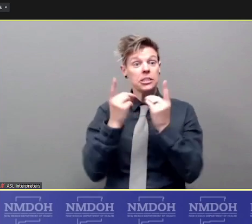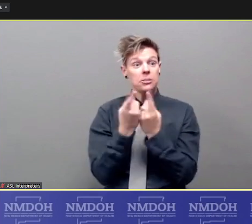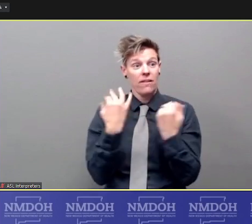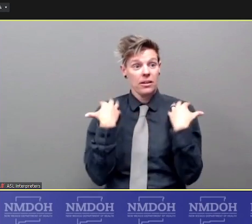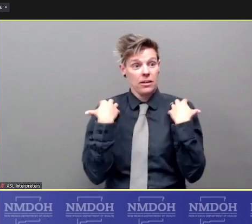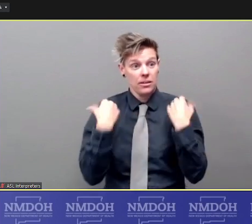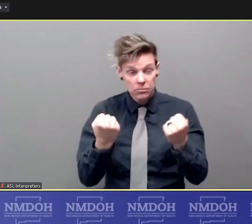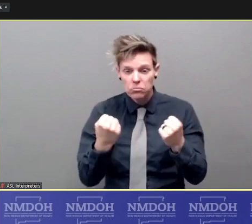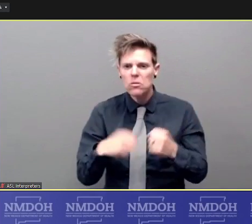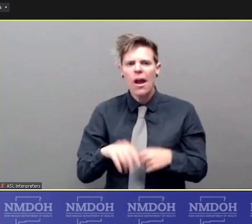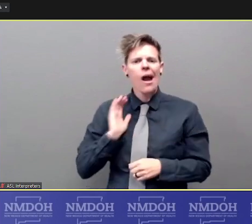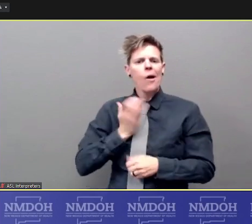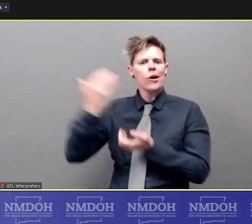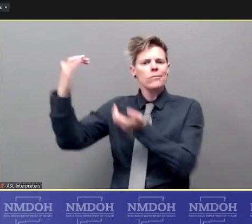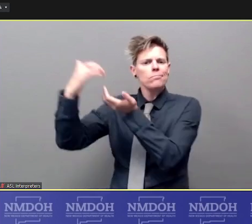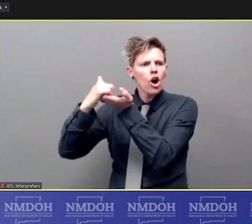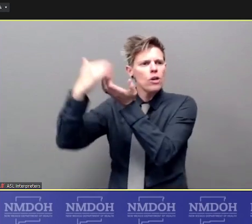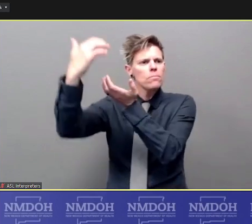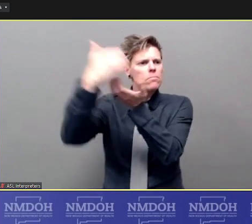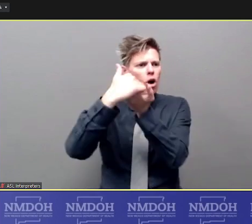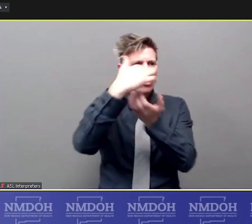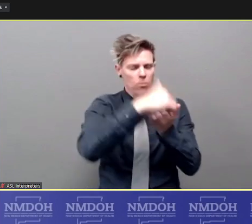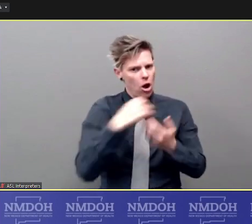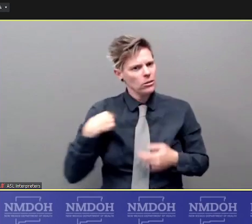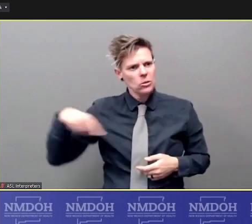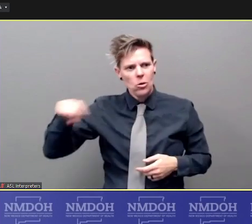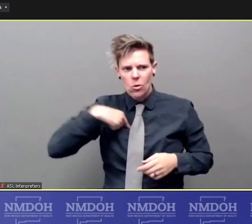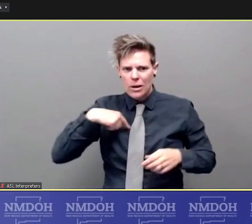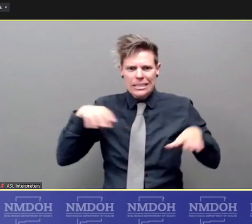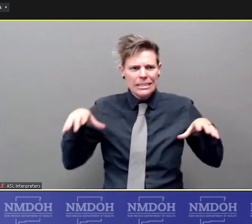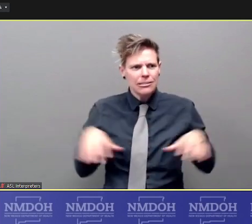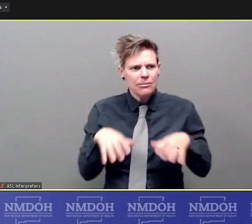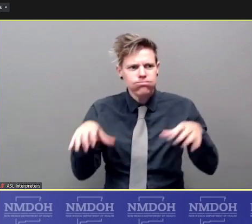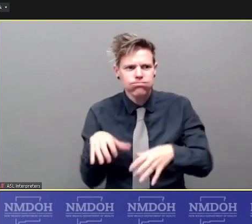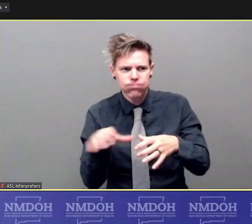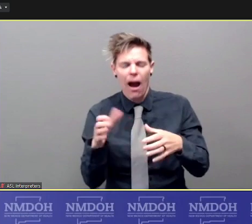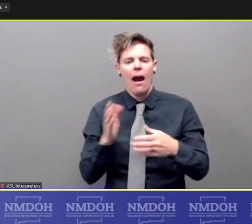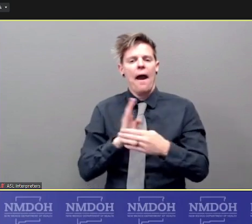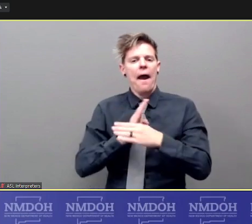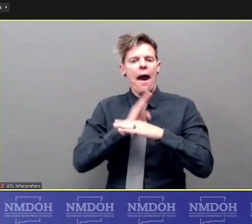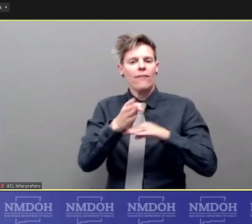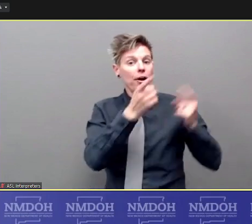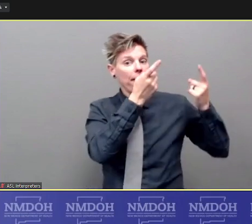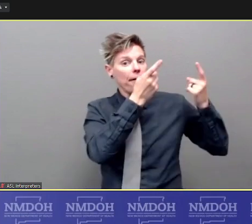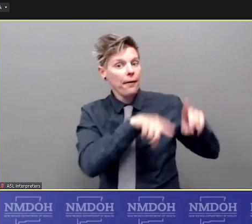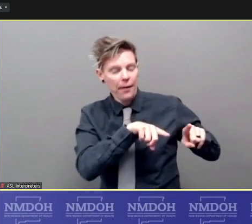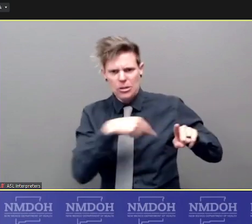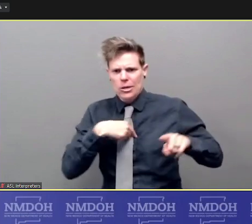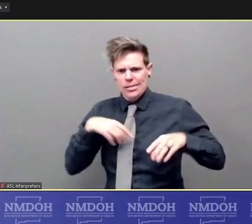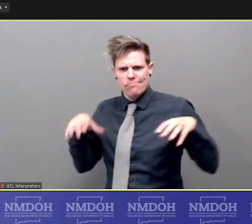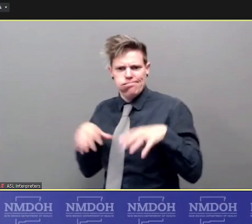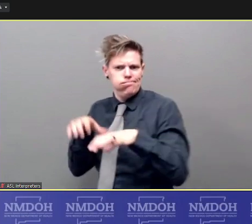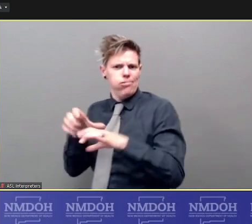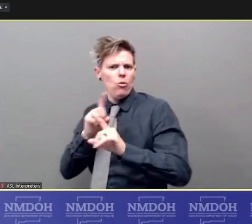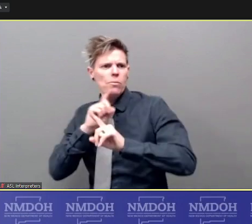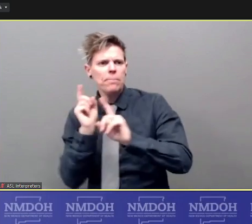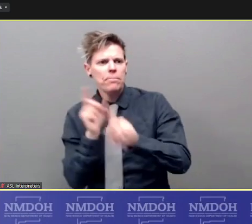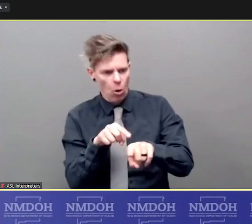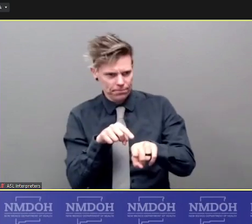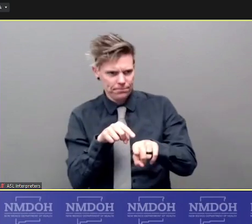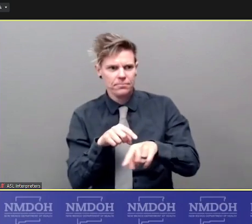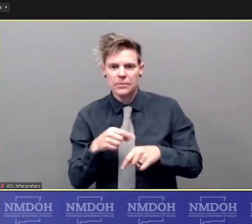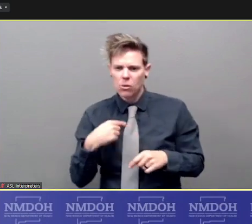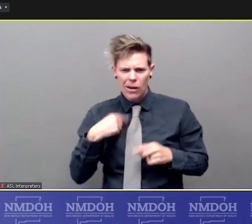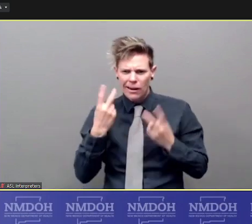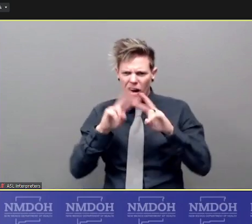an after action report to evaluate what happened during COVID. What did we do well? What didn't we do well? What were we